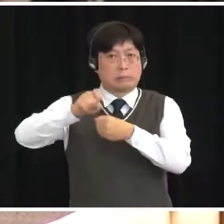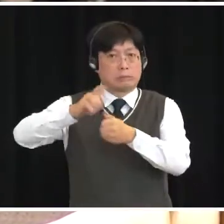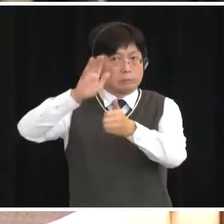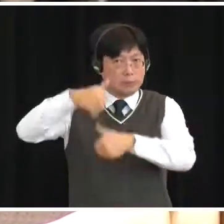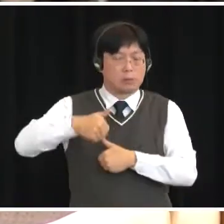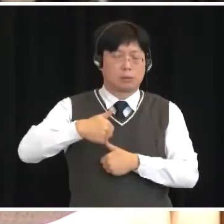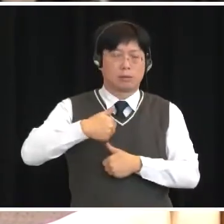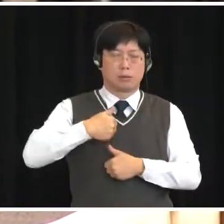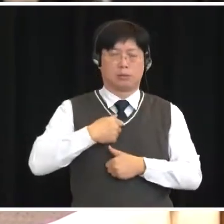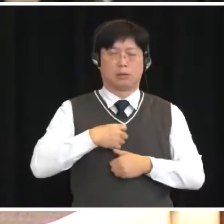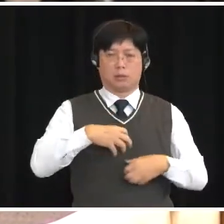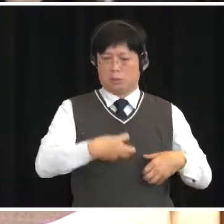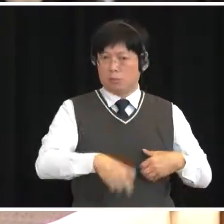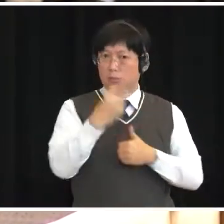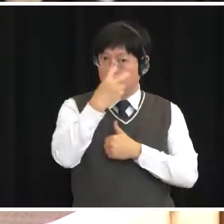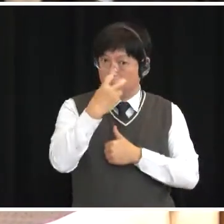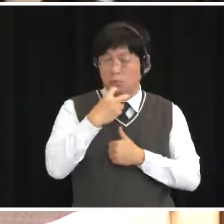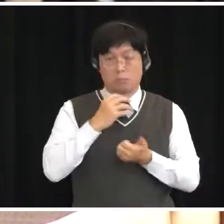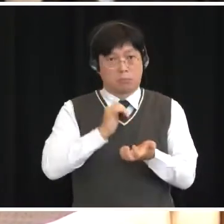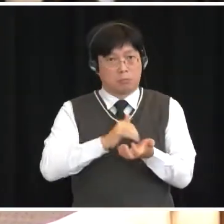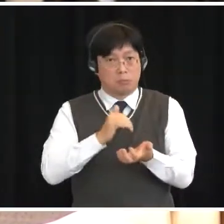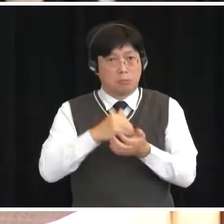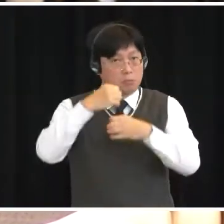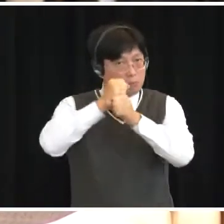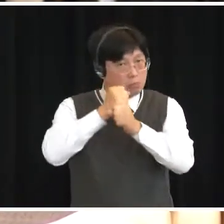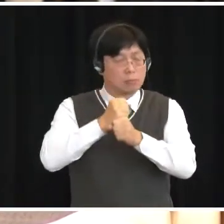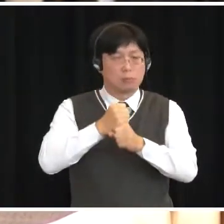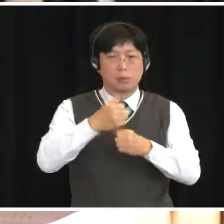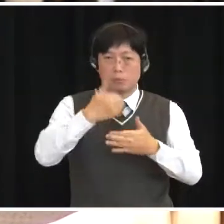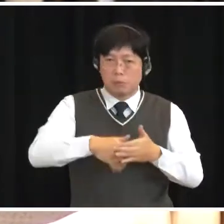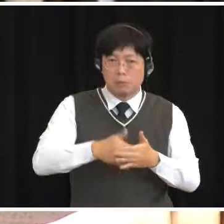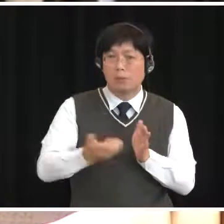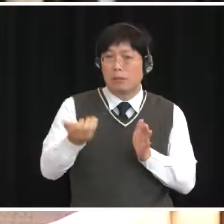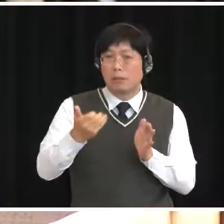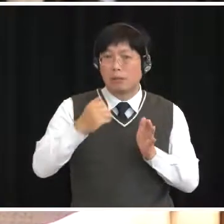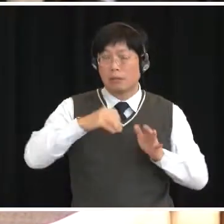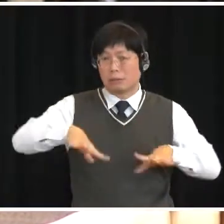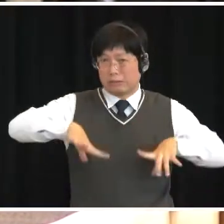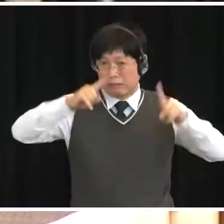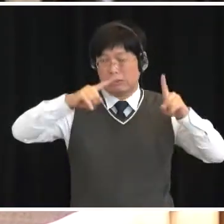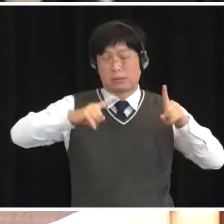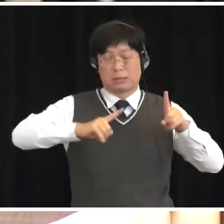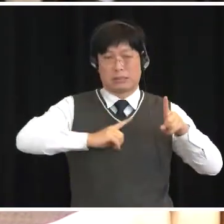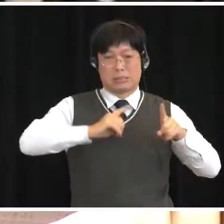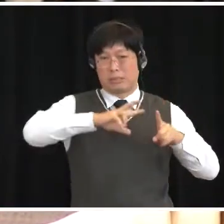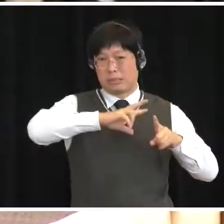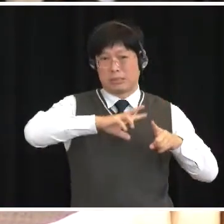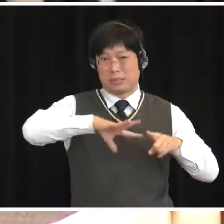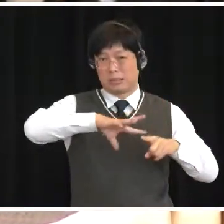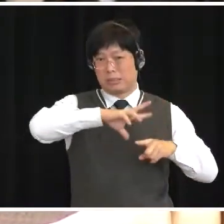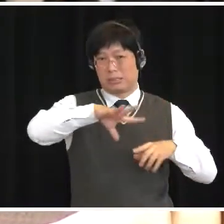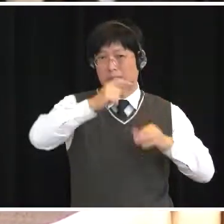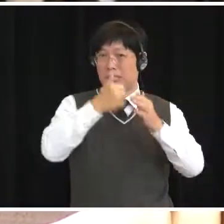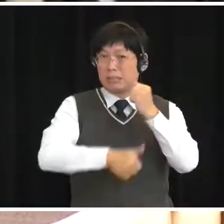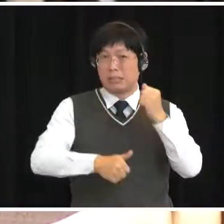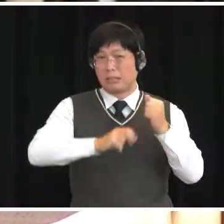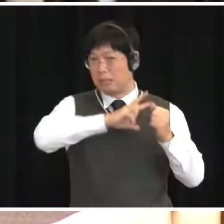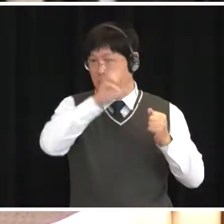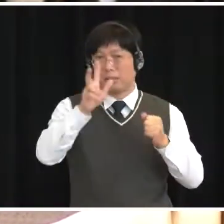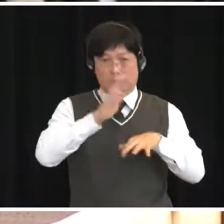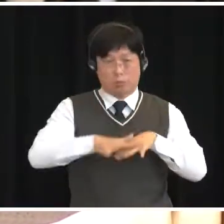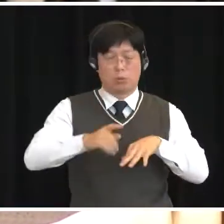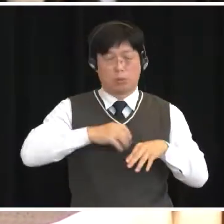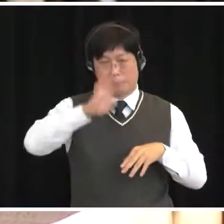when they were pregnant all the way till the child is born and becomes 6 months old.